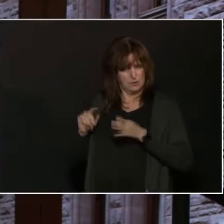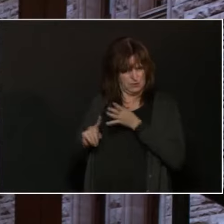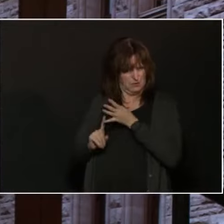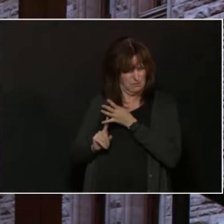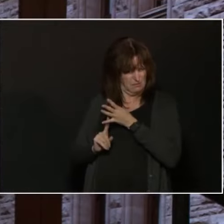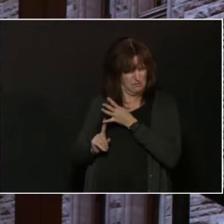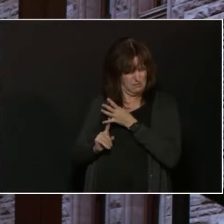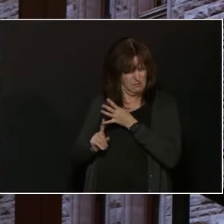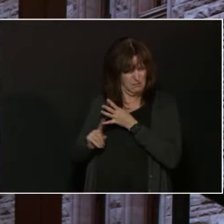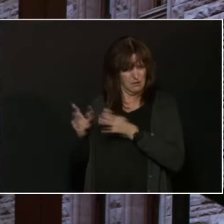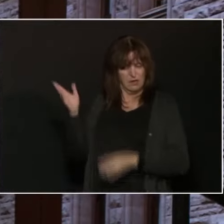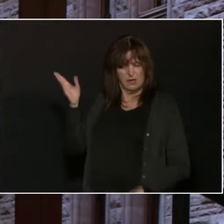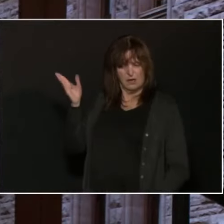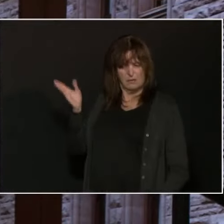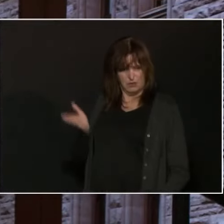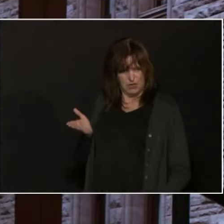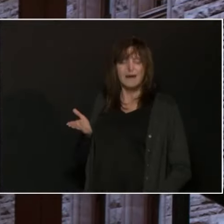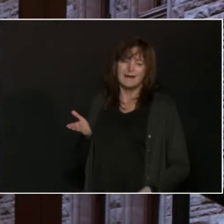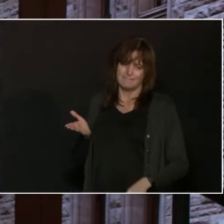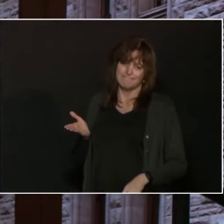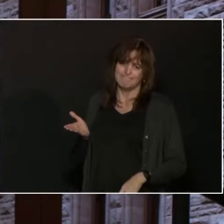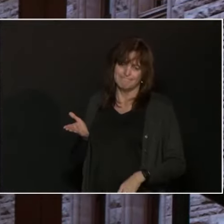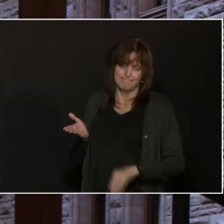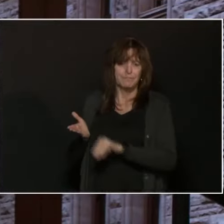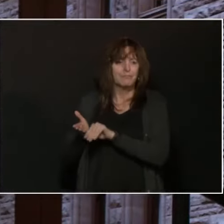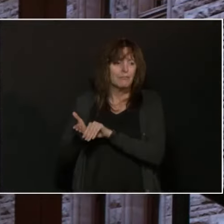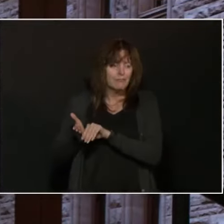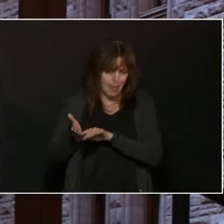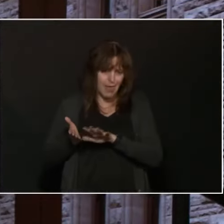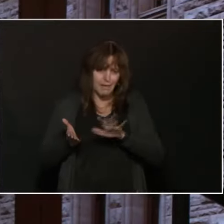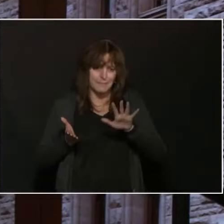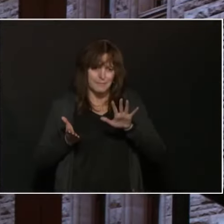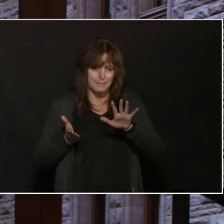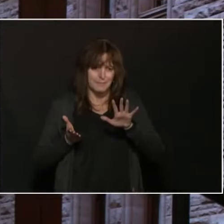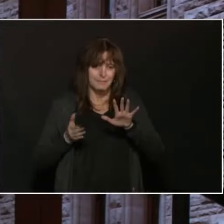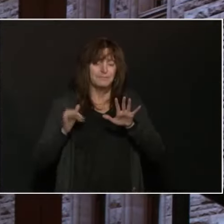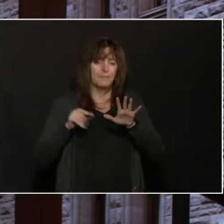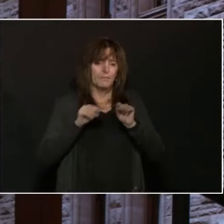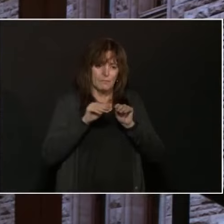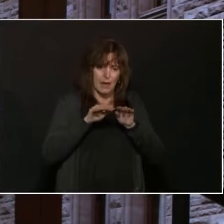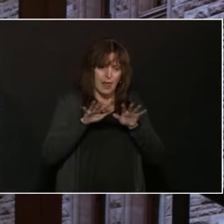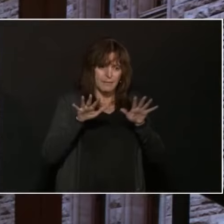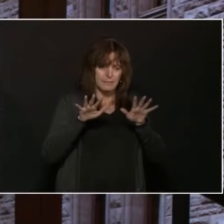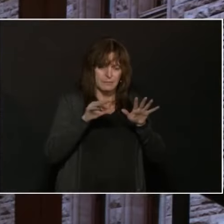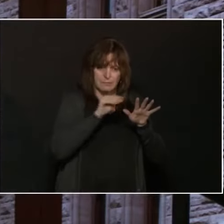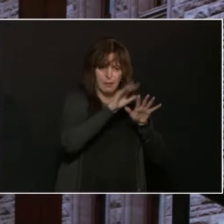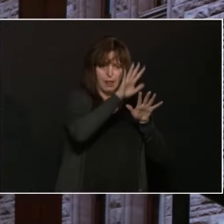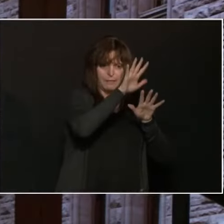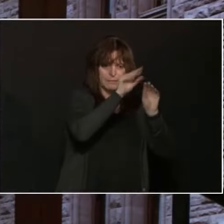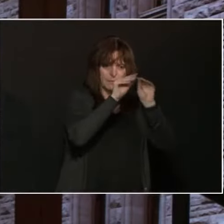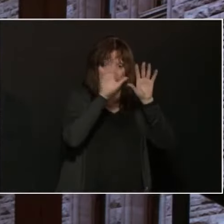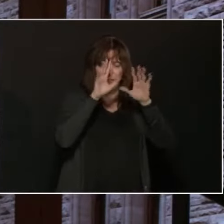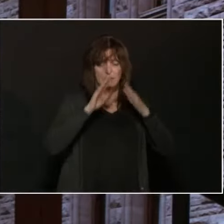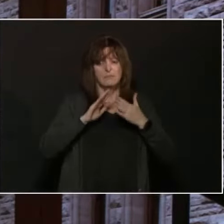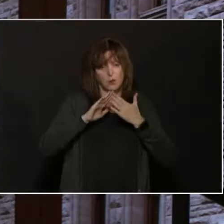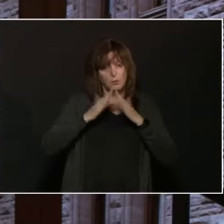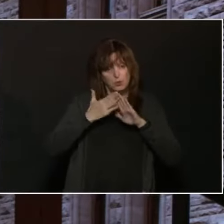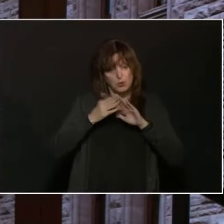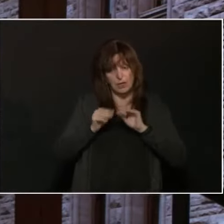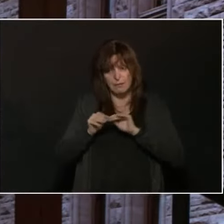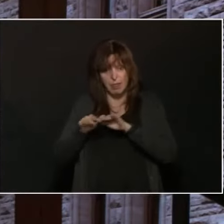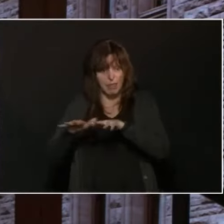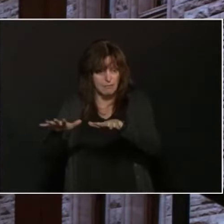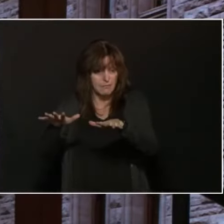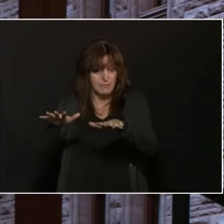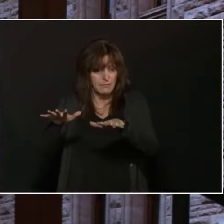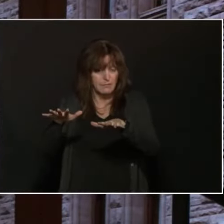with its transmissibility, there's a high chance that it's moving quite aggressively in some areas and leading to community-wide spread. And Dr. Yaffe and I have been